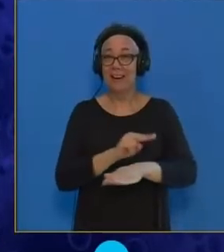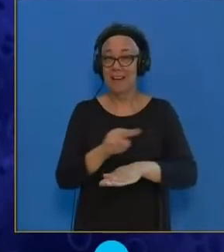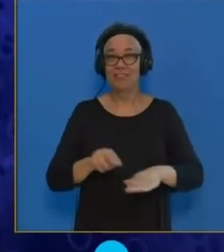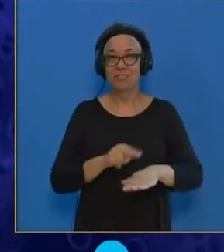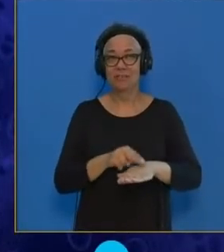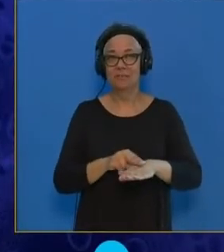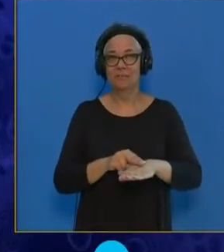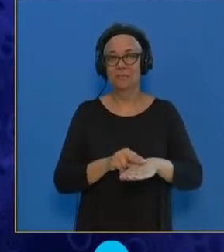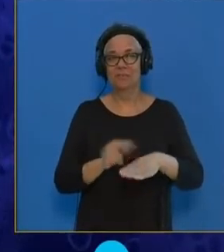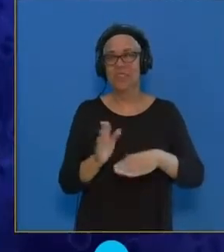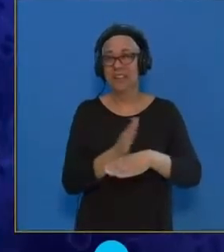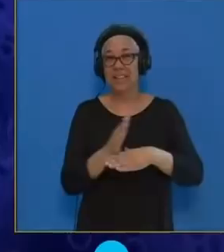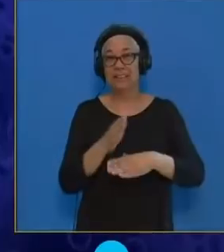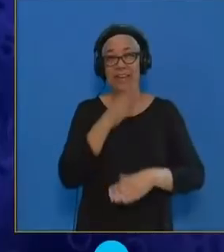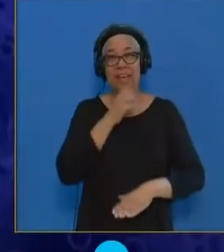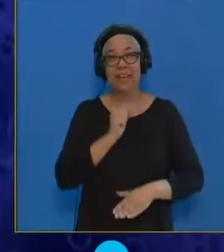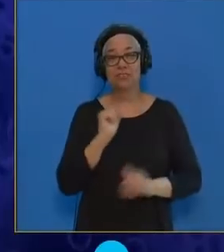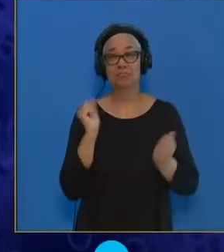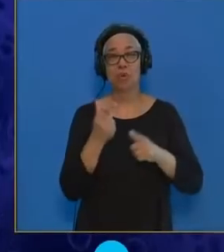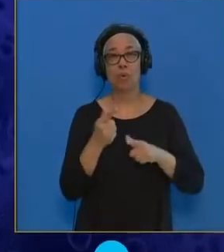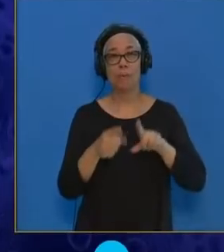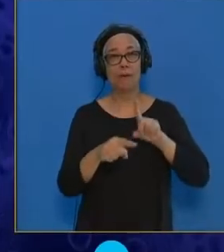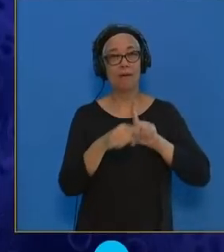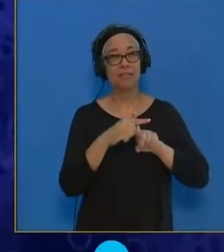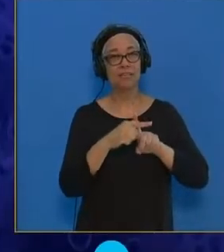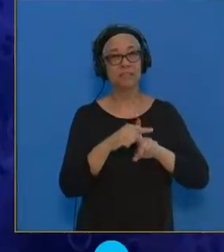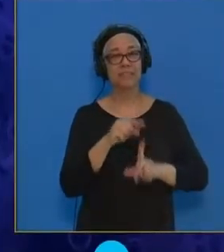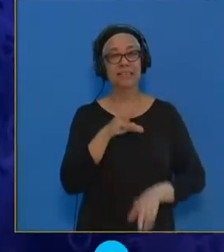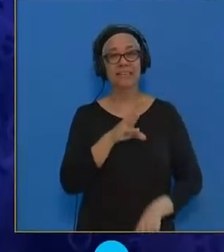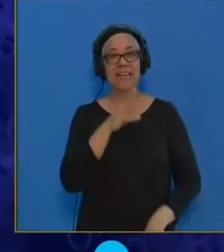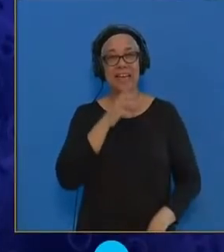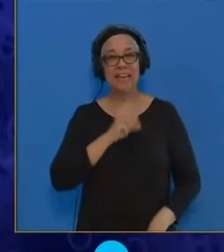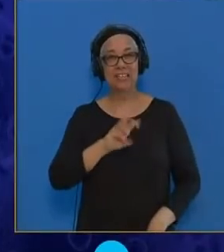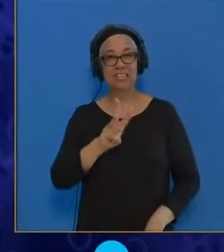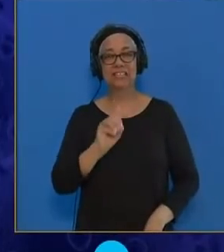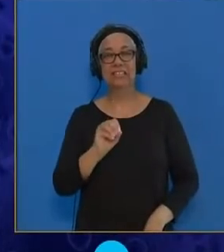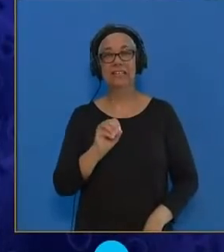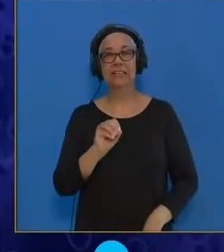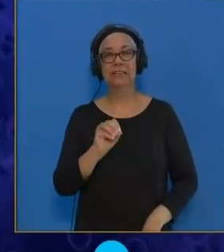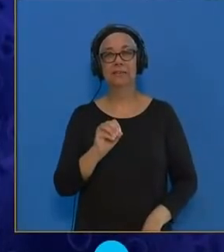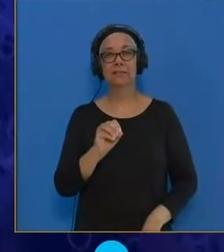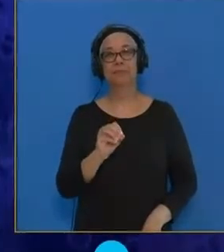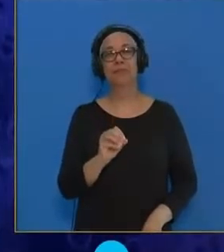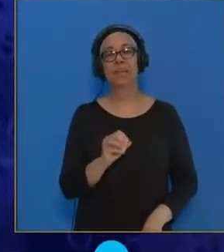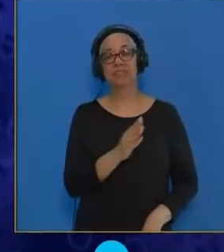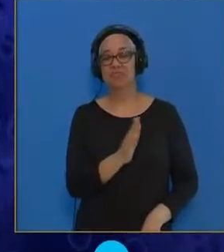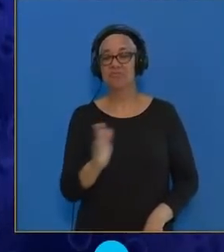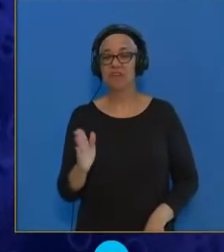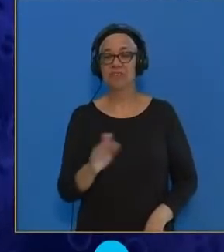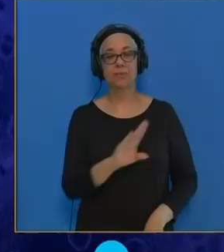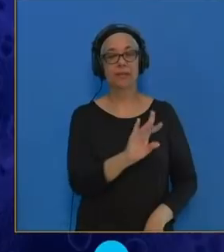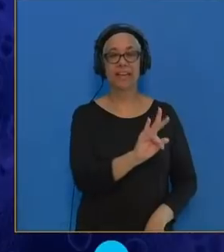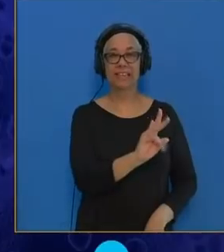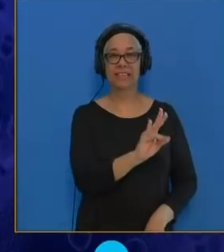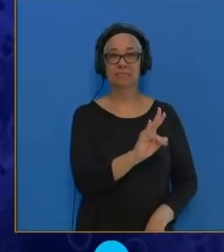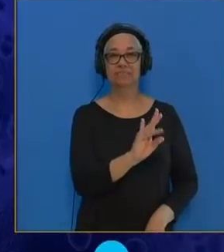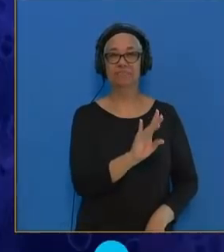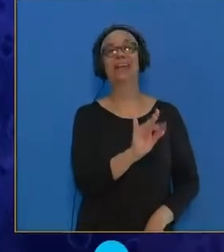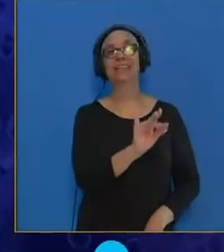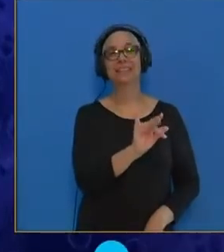average age of all of our confirmed positive cases is 60, and the age range of all of our positive cases is from 18 to 101